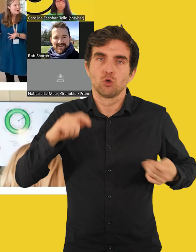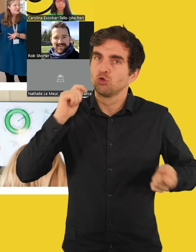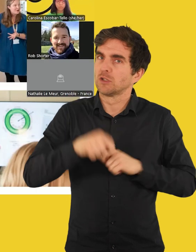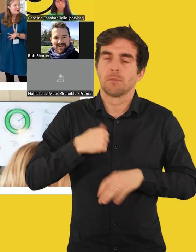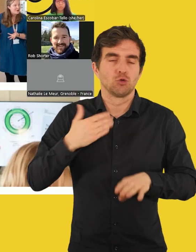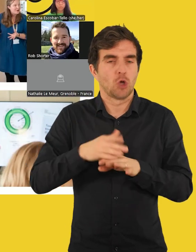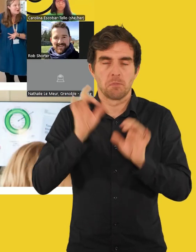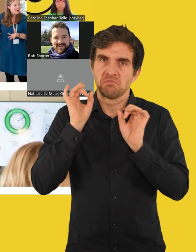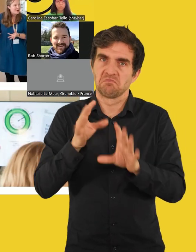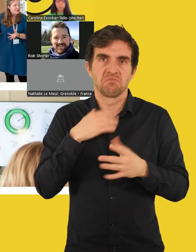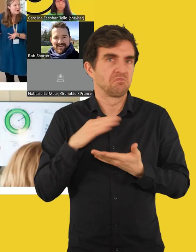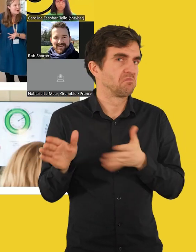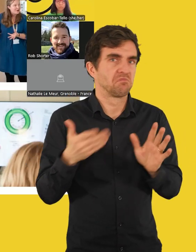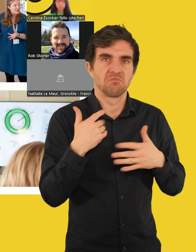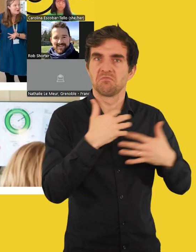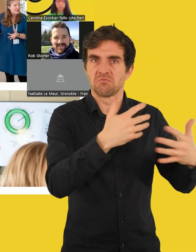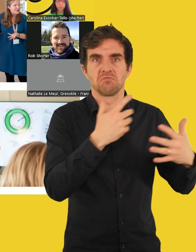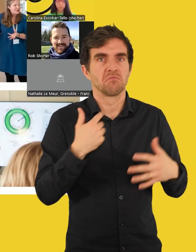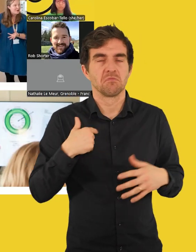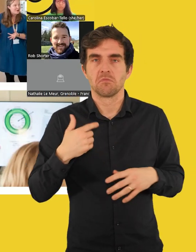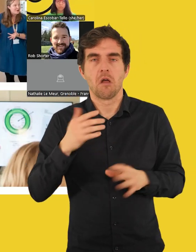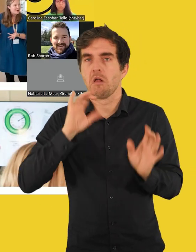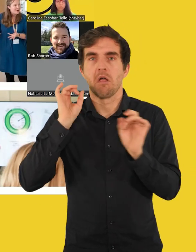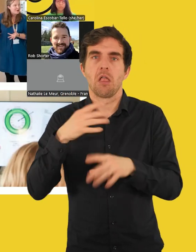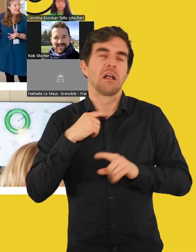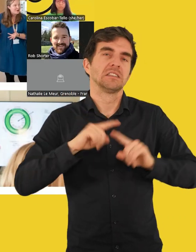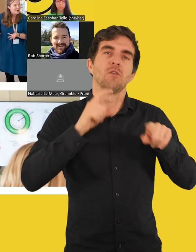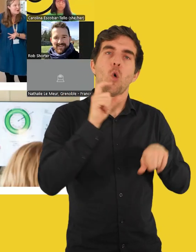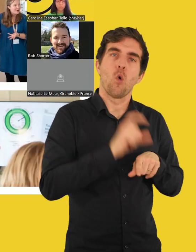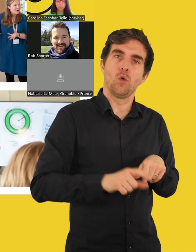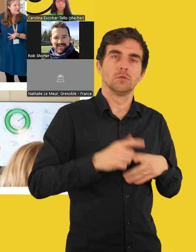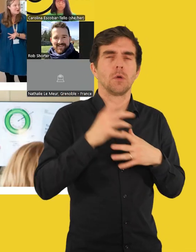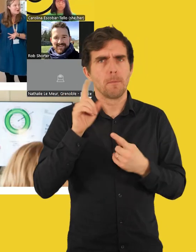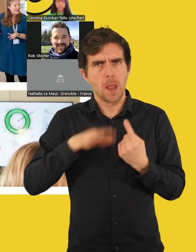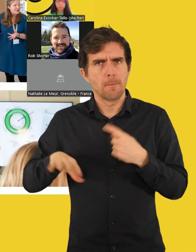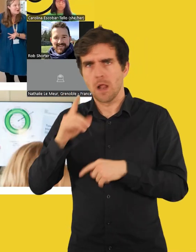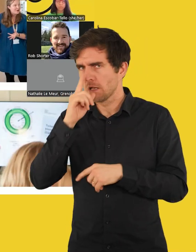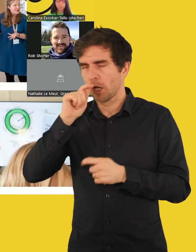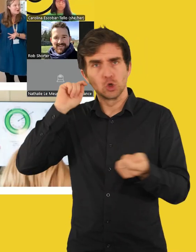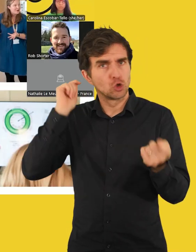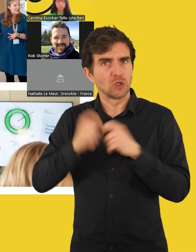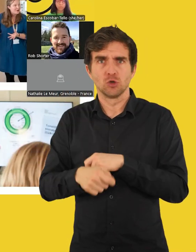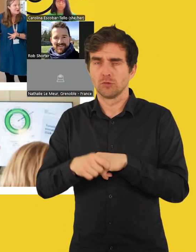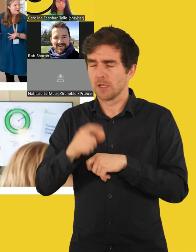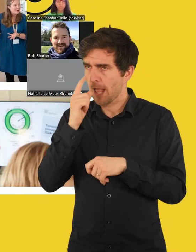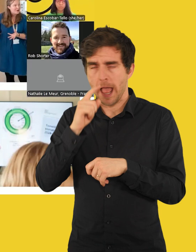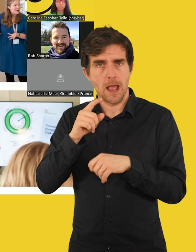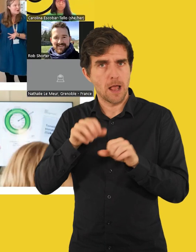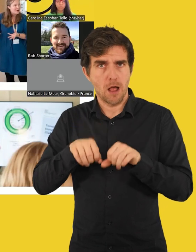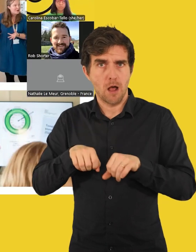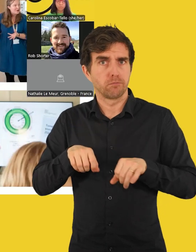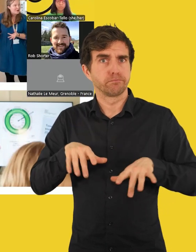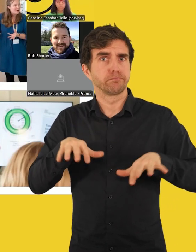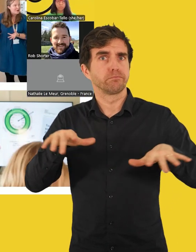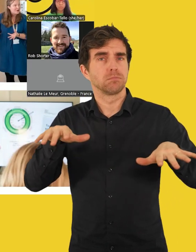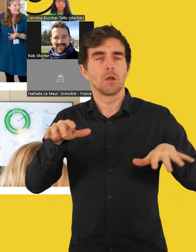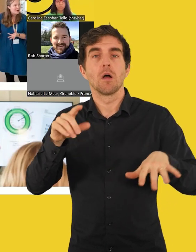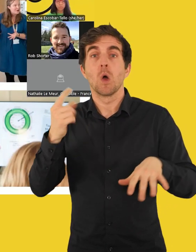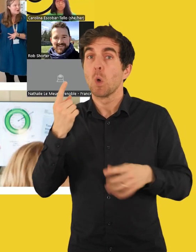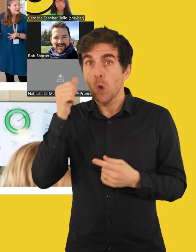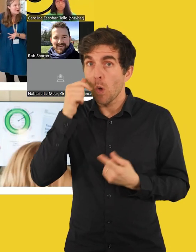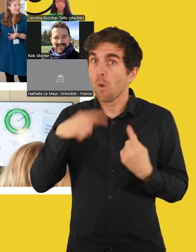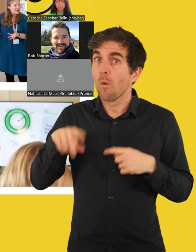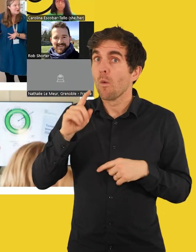ago. I changed my job. It changed my thinking. I did a different course. People's minds can be changed, and it builds a